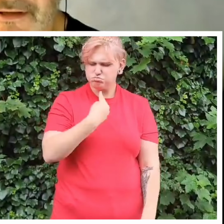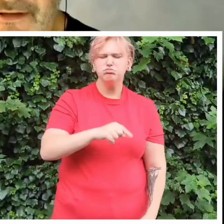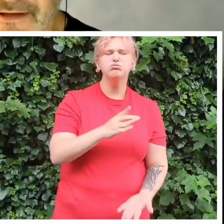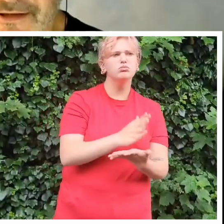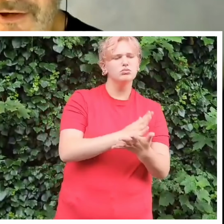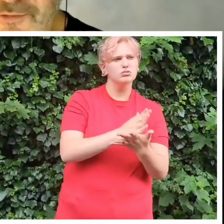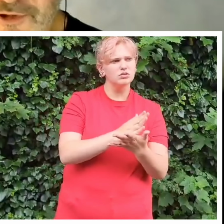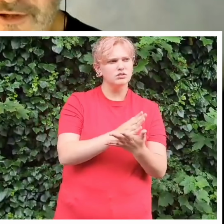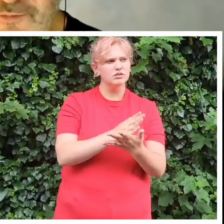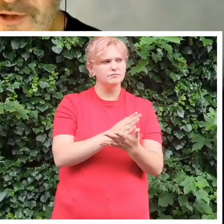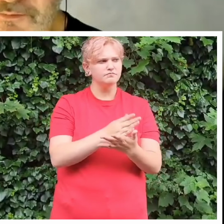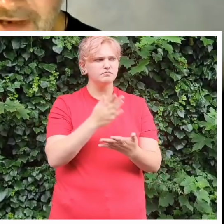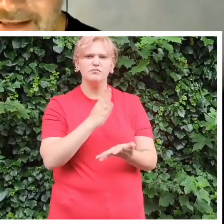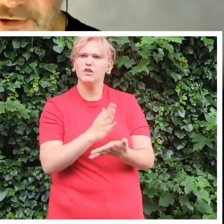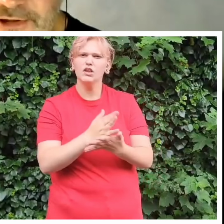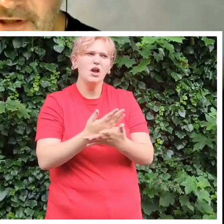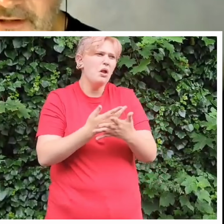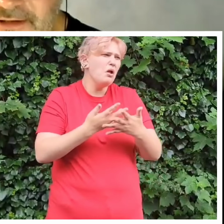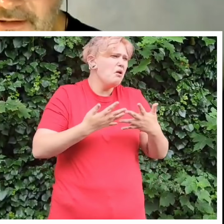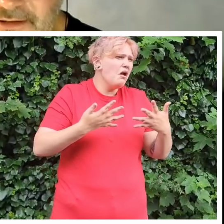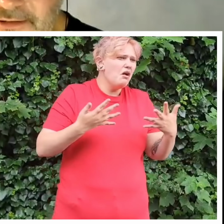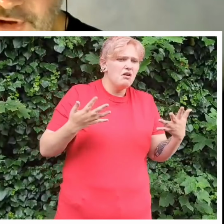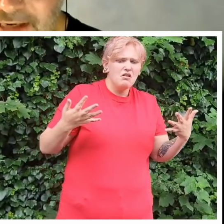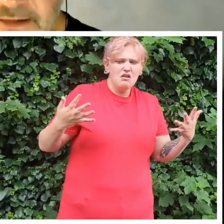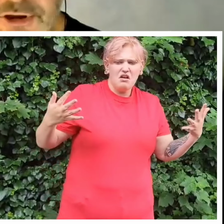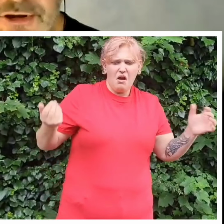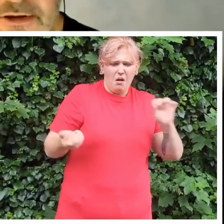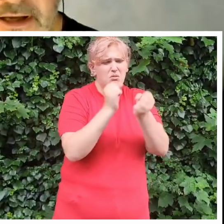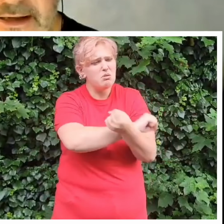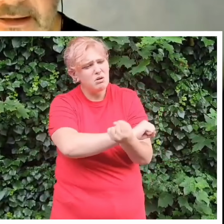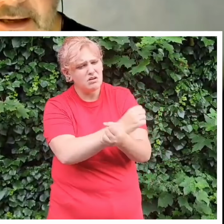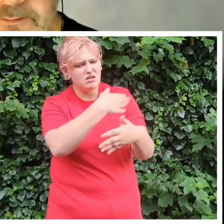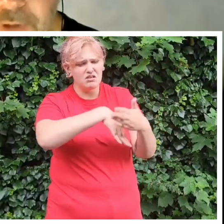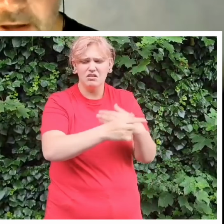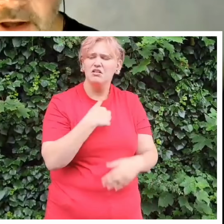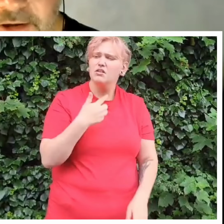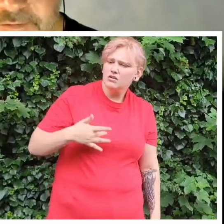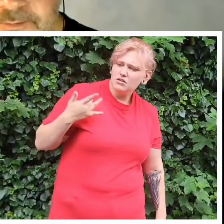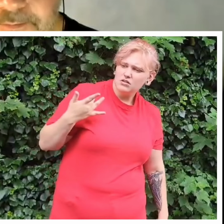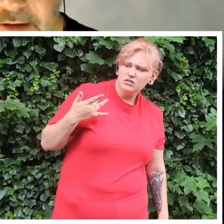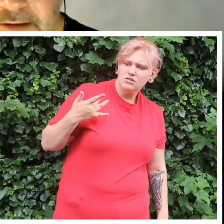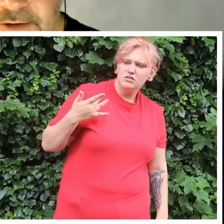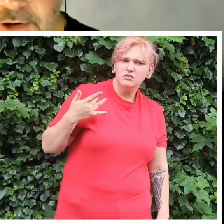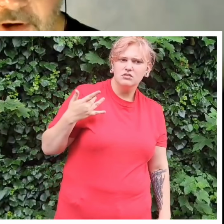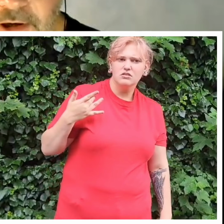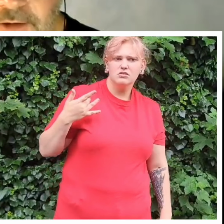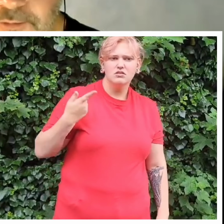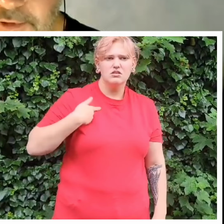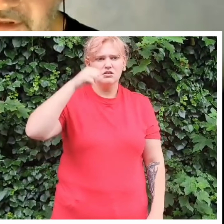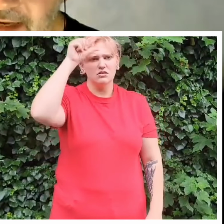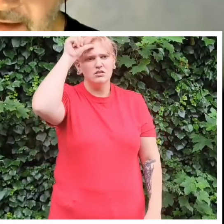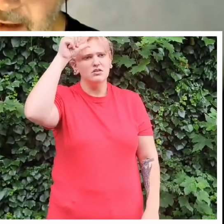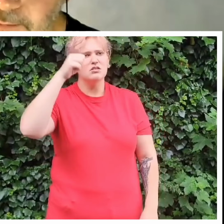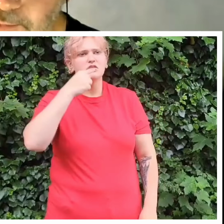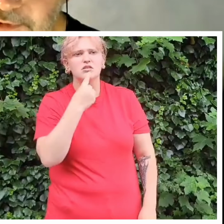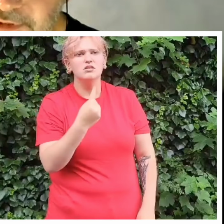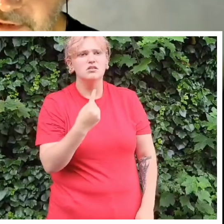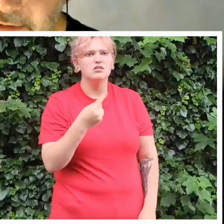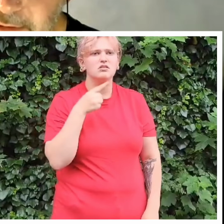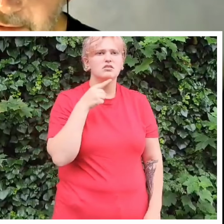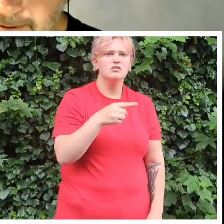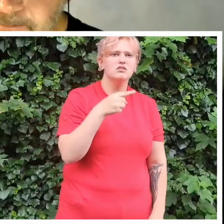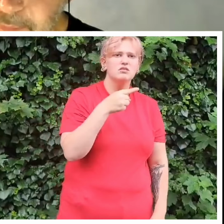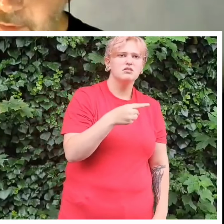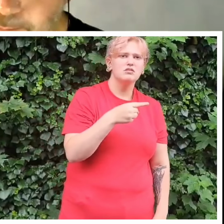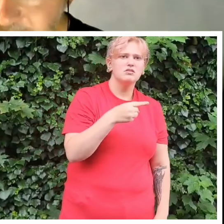course, was a major change in my life. I would say that